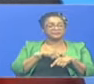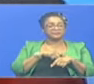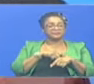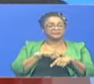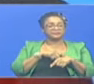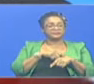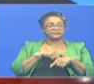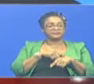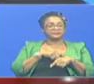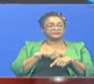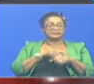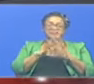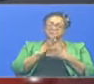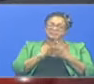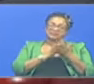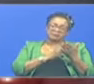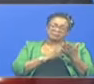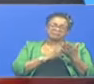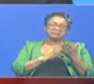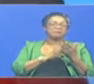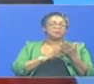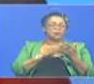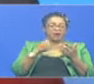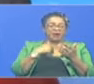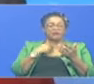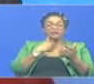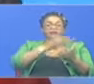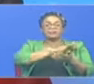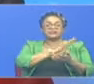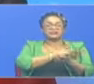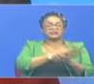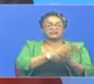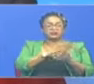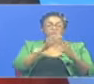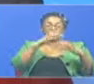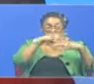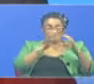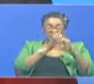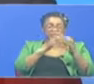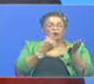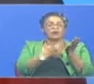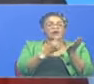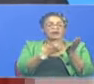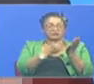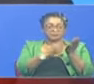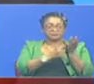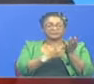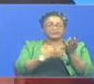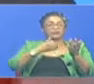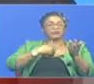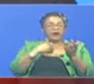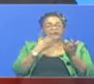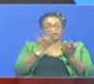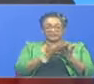at some border points, we have capacity to test around the border points. If you look at the Uganda border, we have